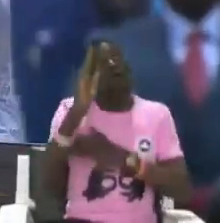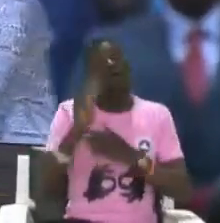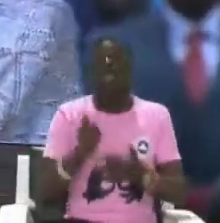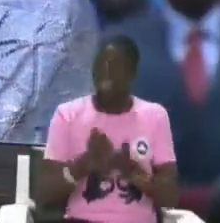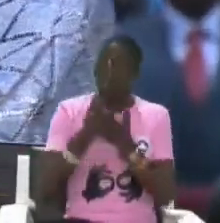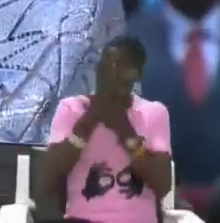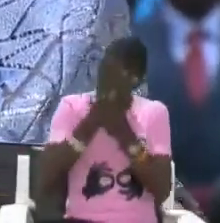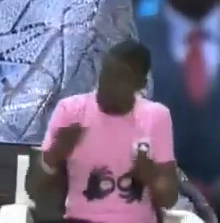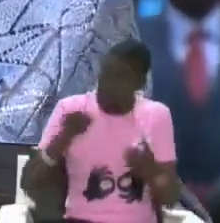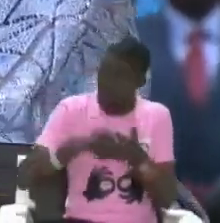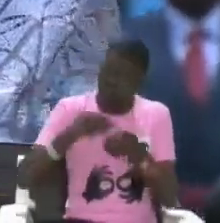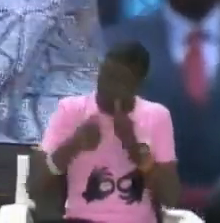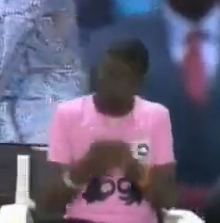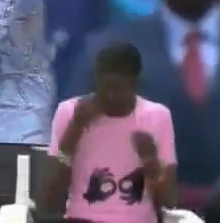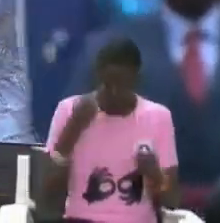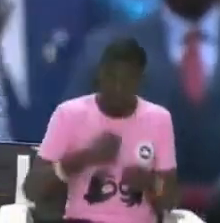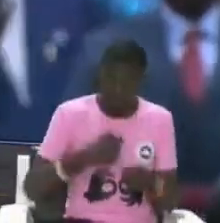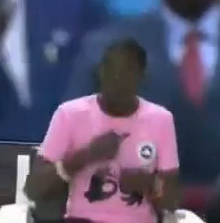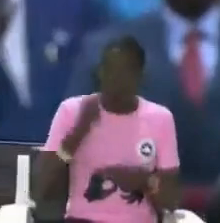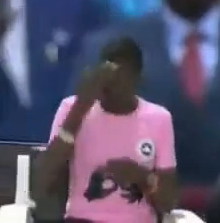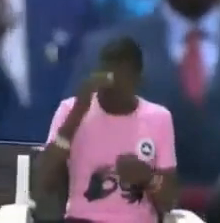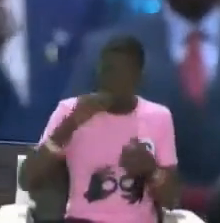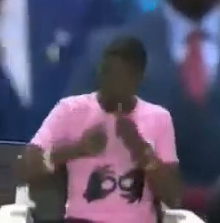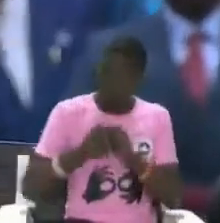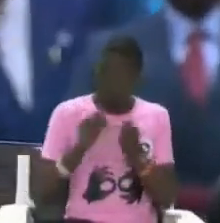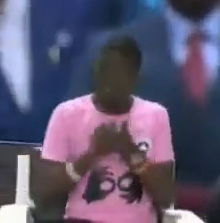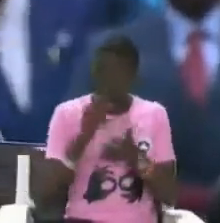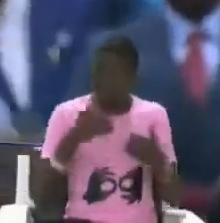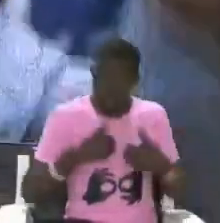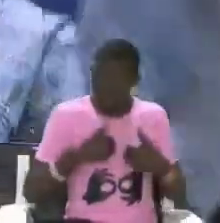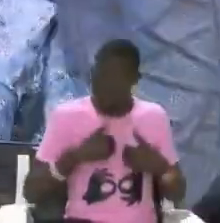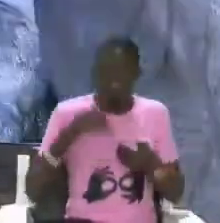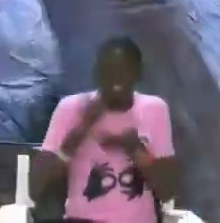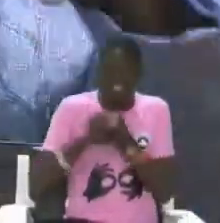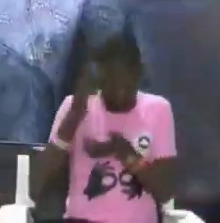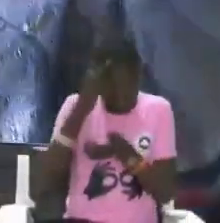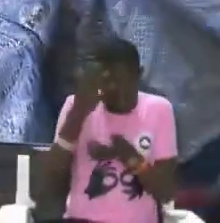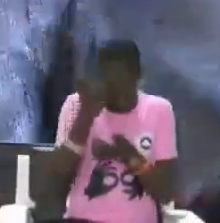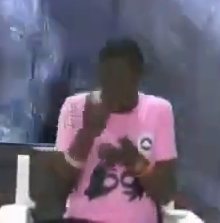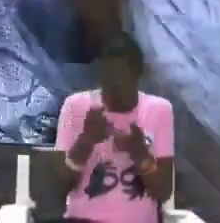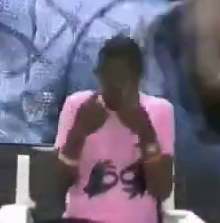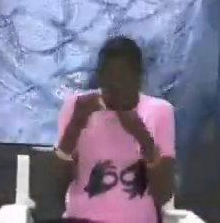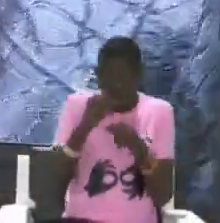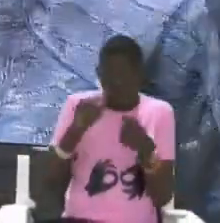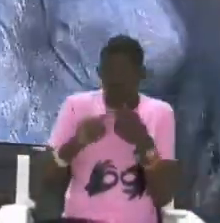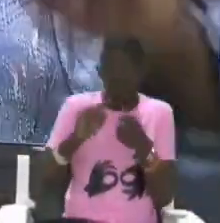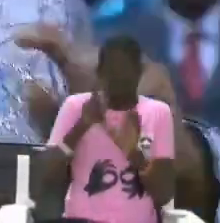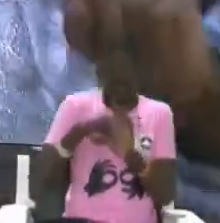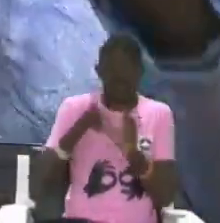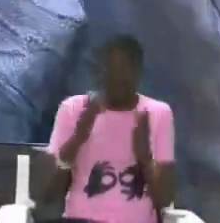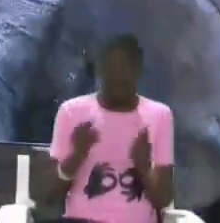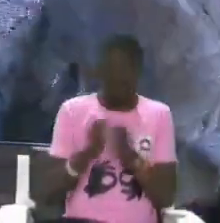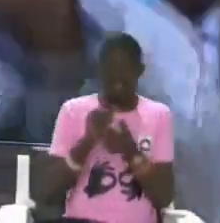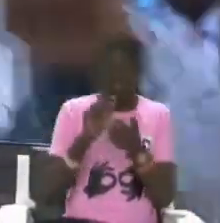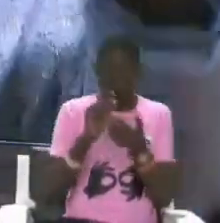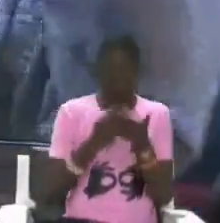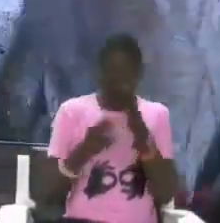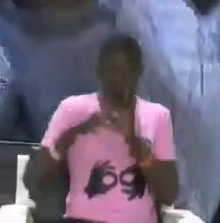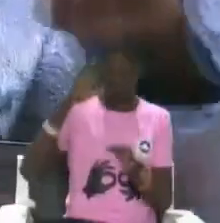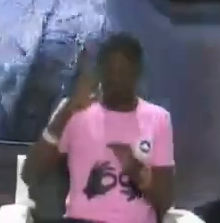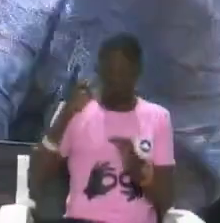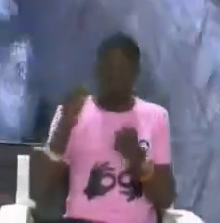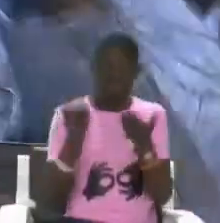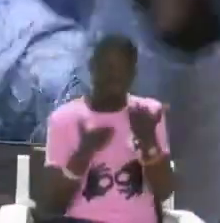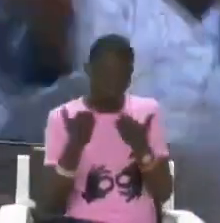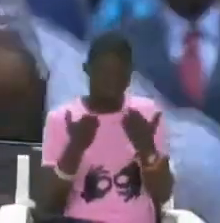you to make me fruitful. I want you to give me that heavenly reward that will make people to know that I came to this special Holy